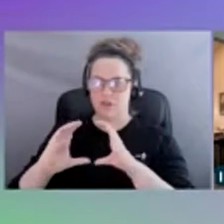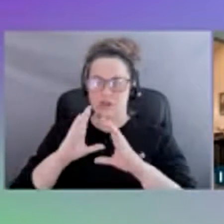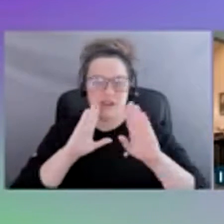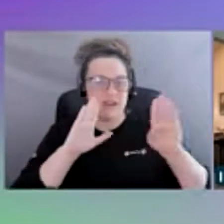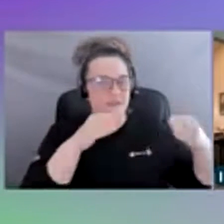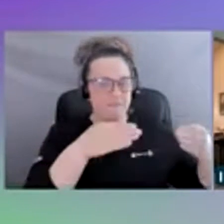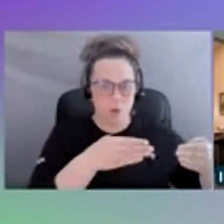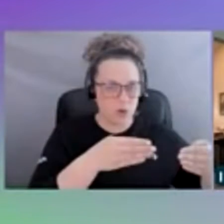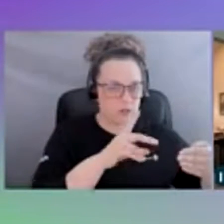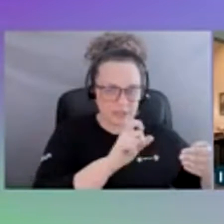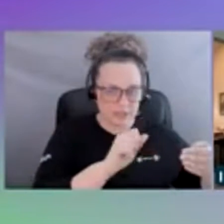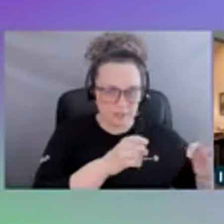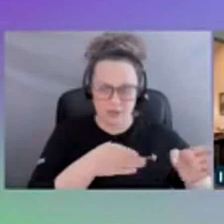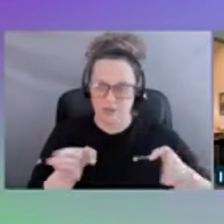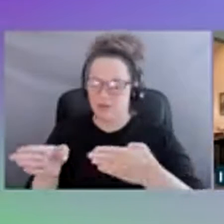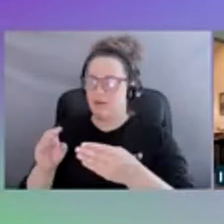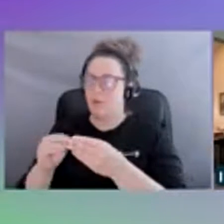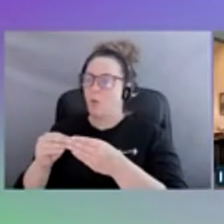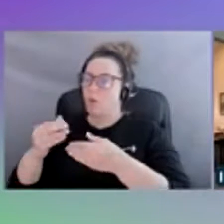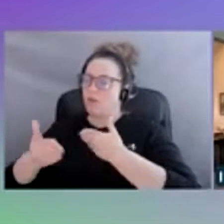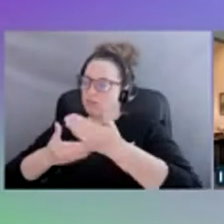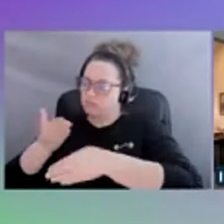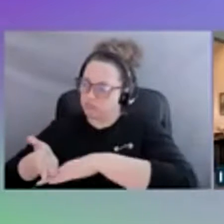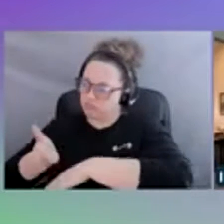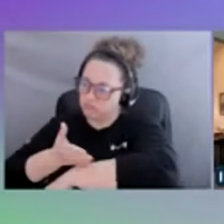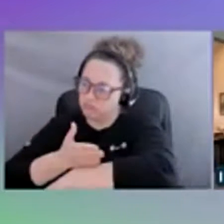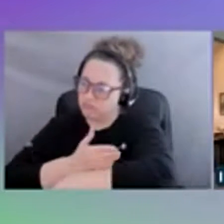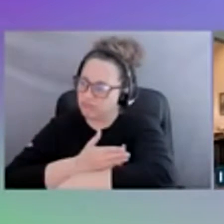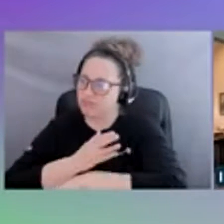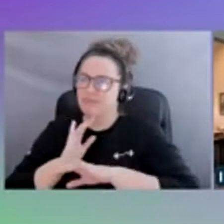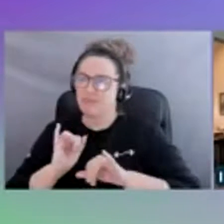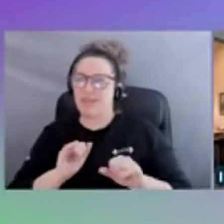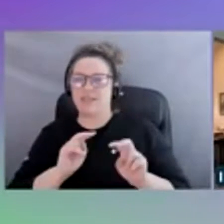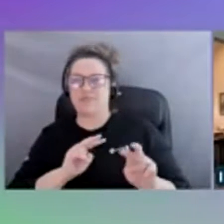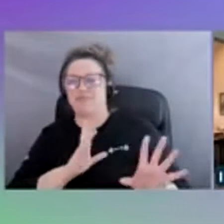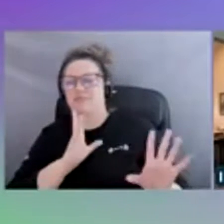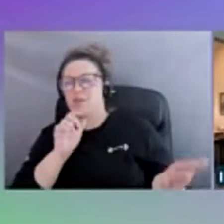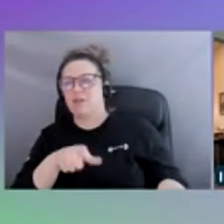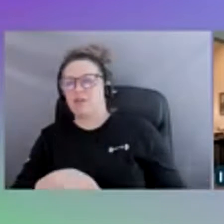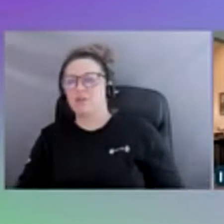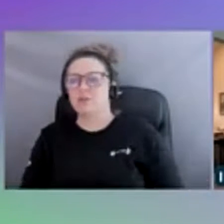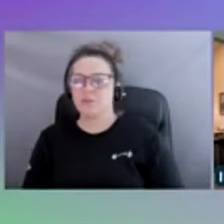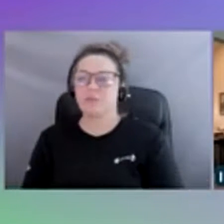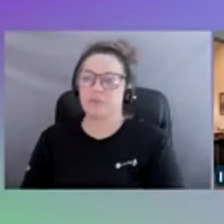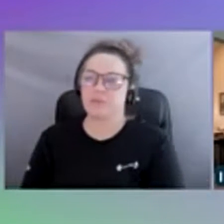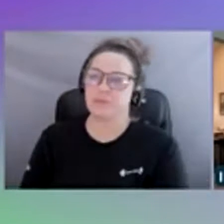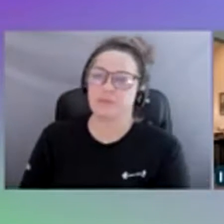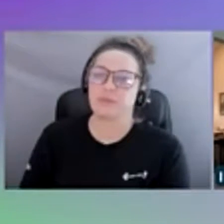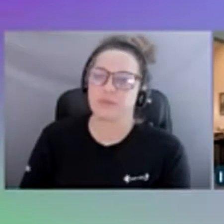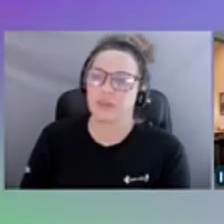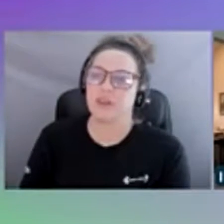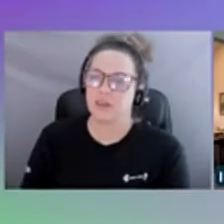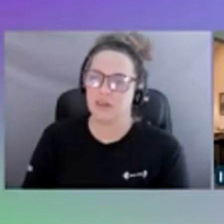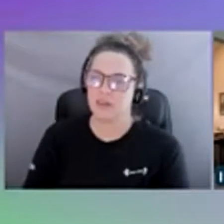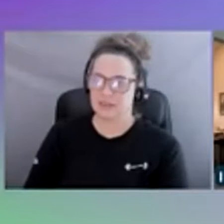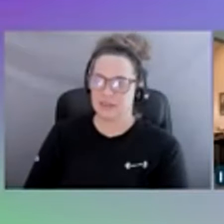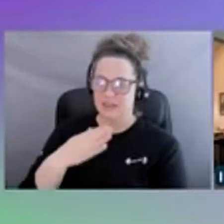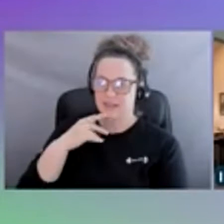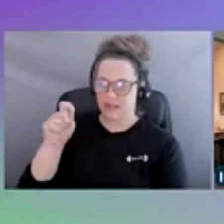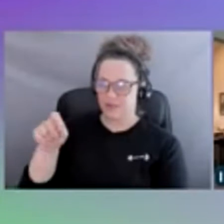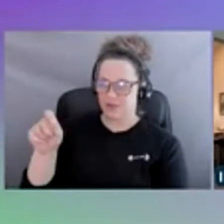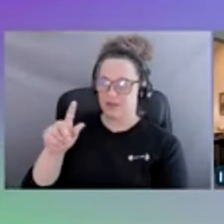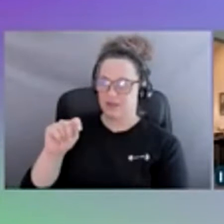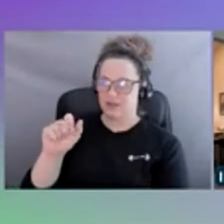a more productive area, then you can kind of avoid that tracking piece. Thanks, Laila. And I'm going to mark this one from